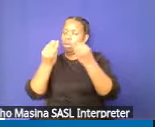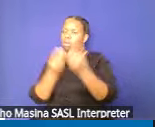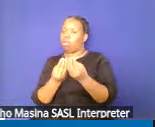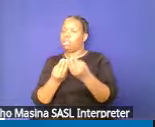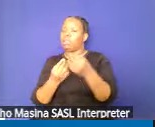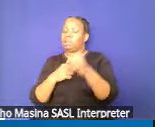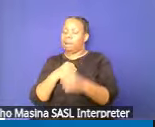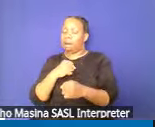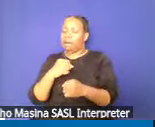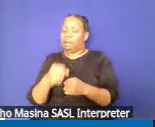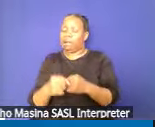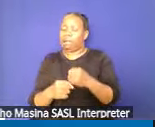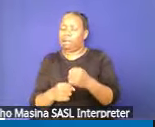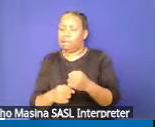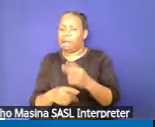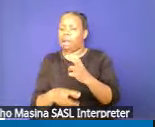of